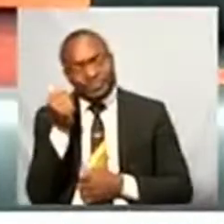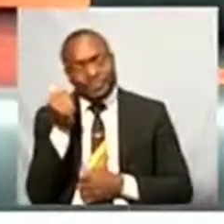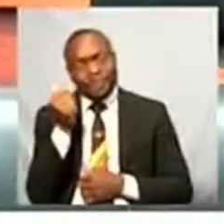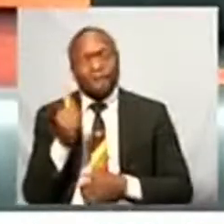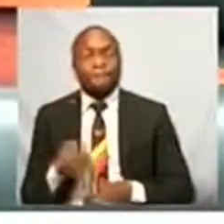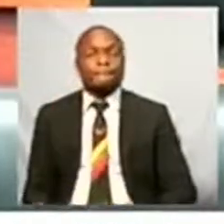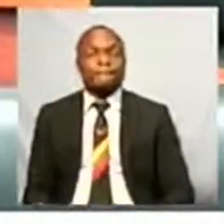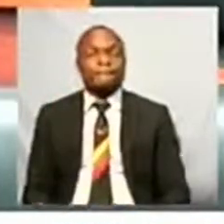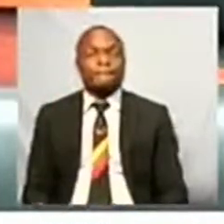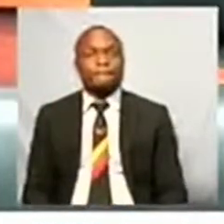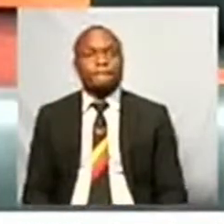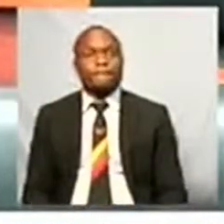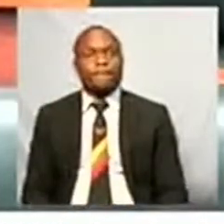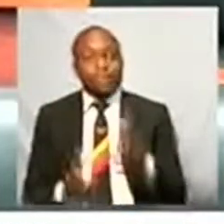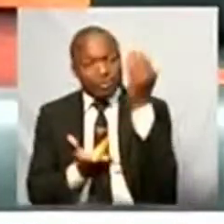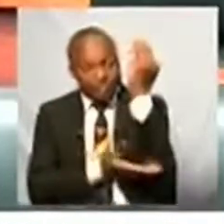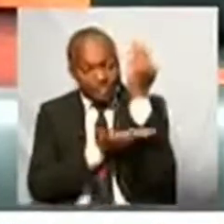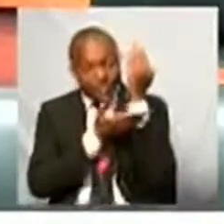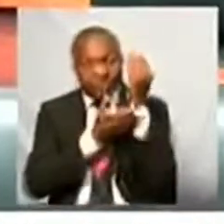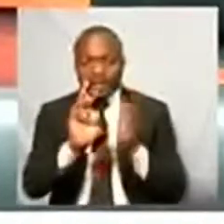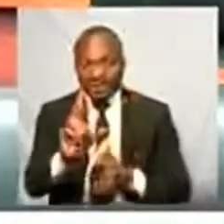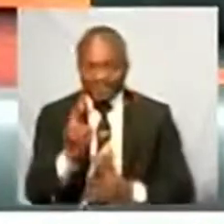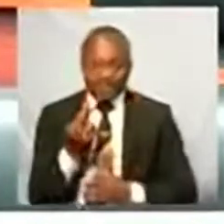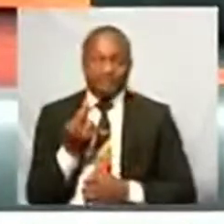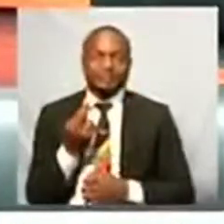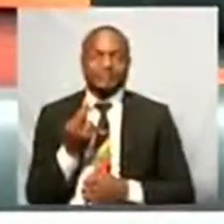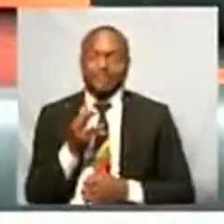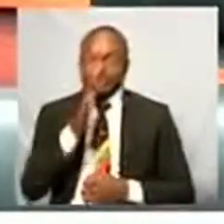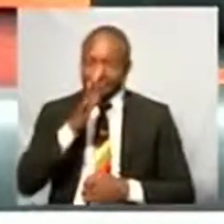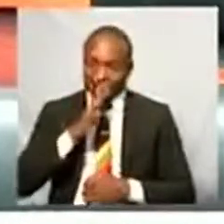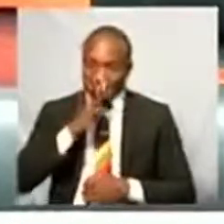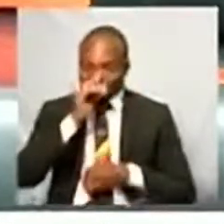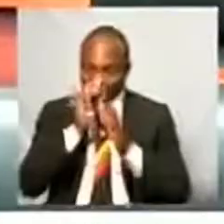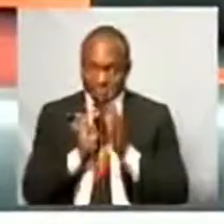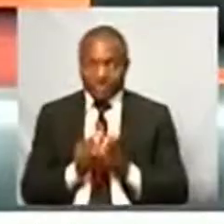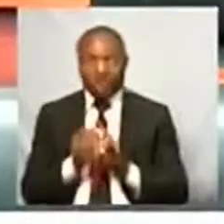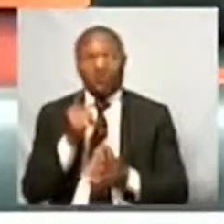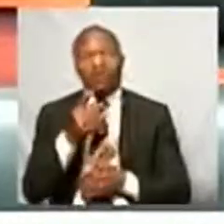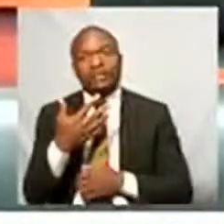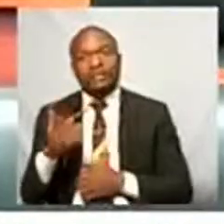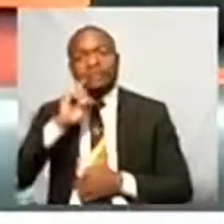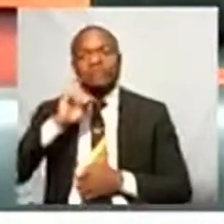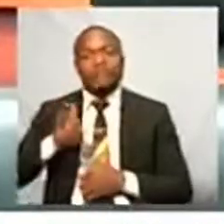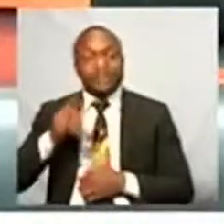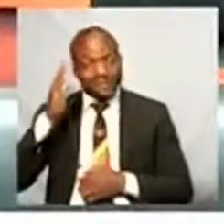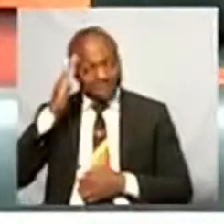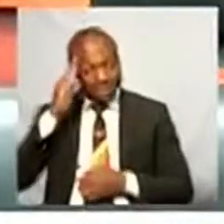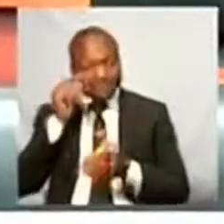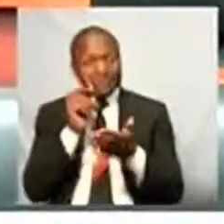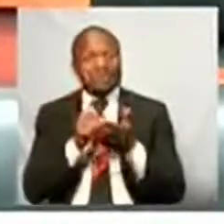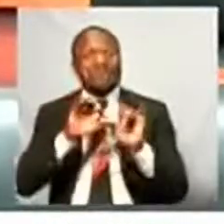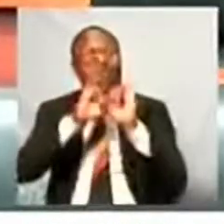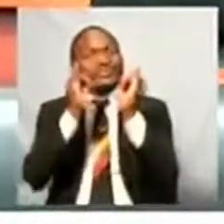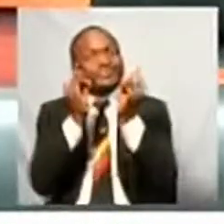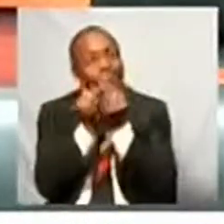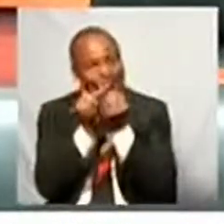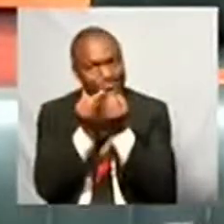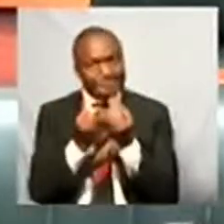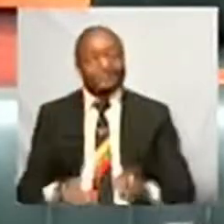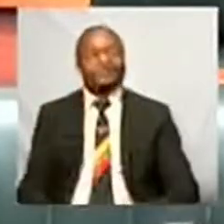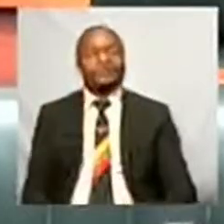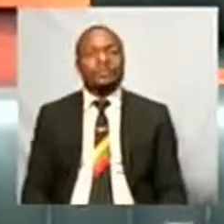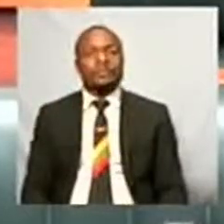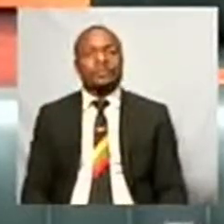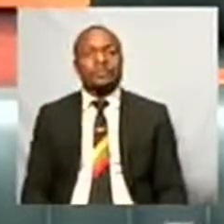to up its game by recoveries. Madam Speaker, one thing we need to know is this institution, Madam Speaker,